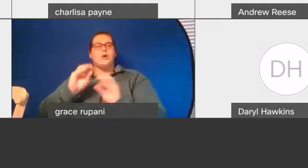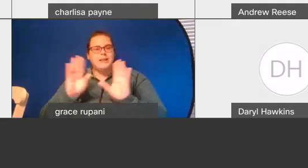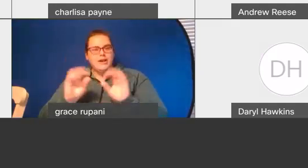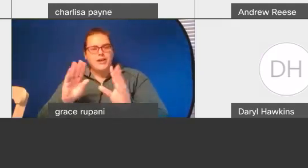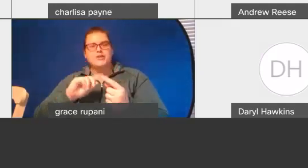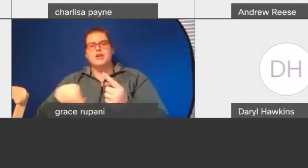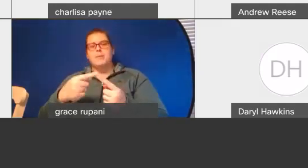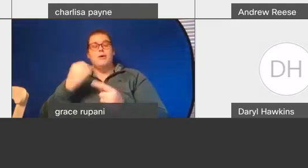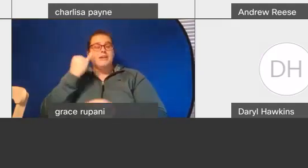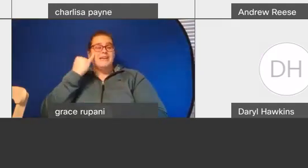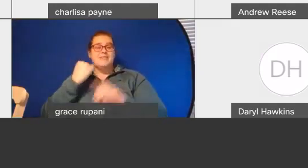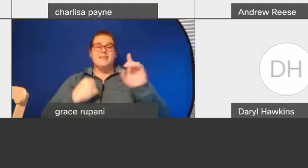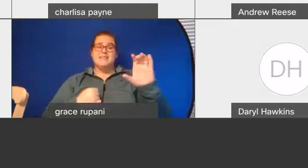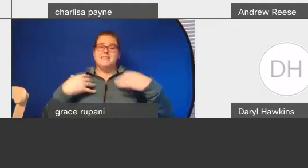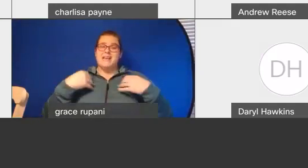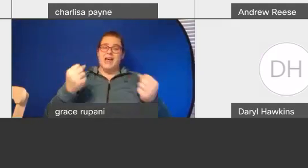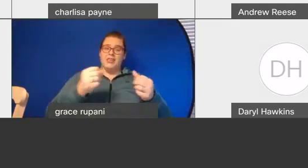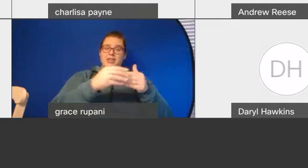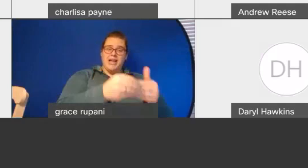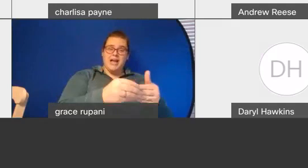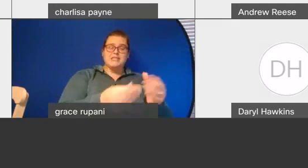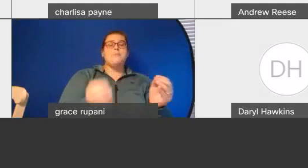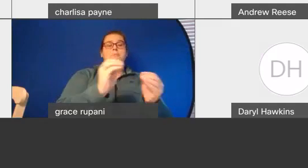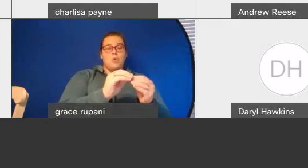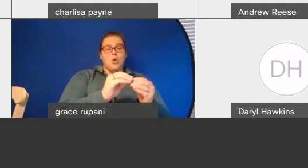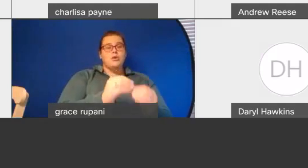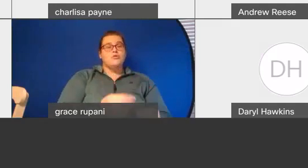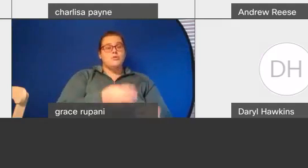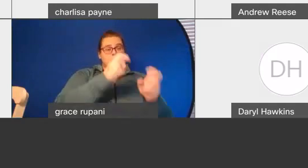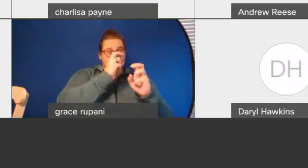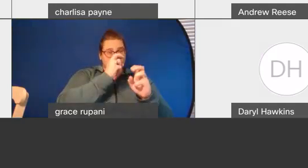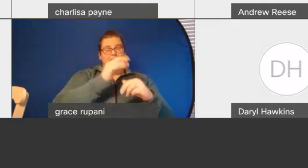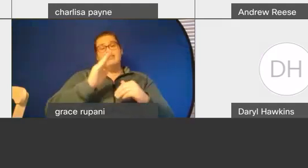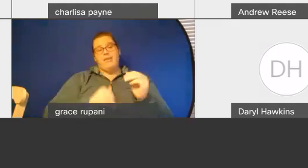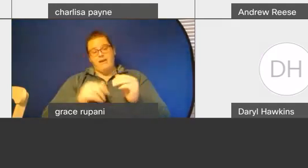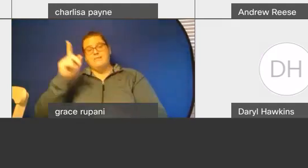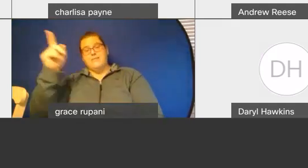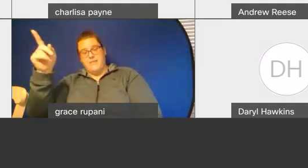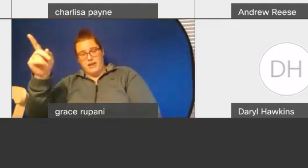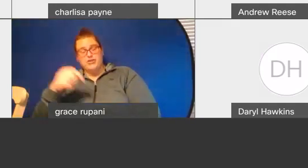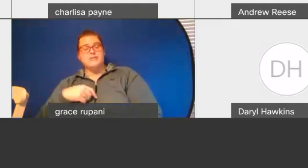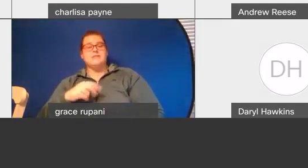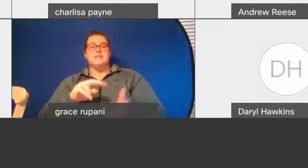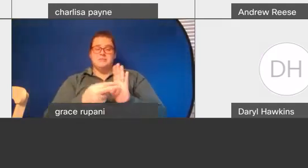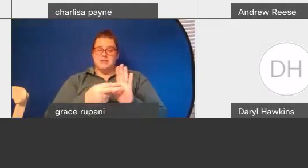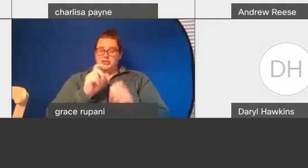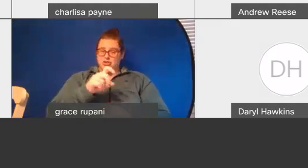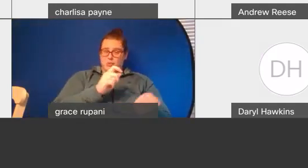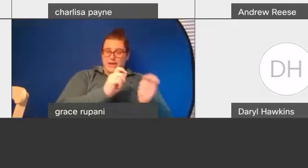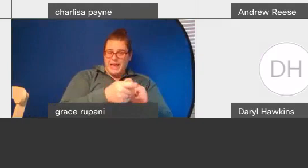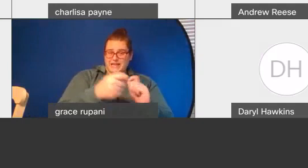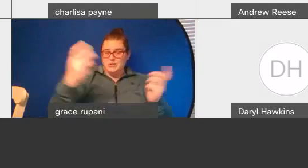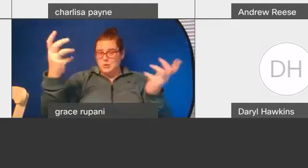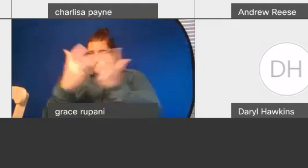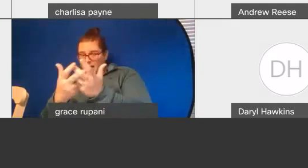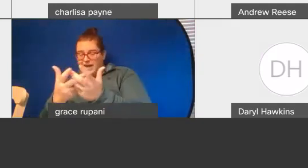DC Health guidance is more restrictive than CMS guidance, or if we need to edit our guidance for that. So we don't have an answer for that